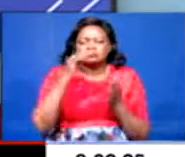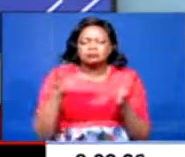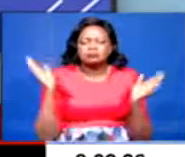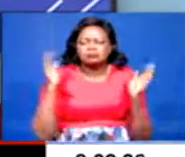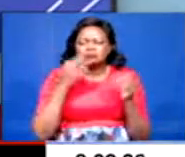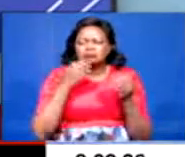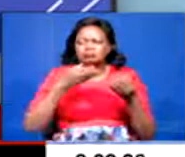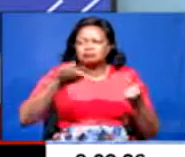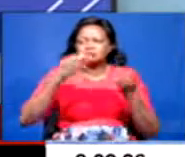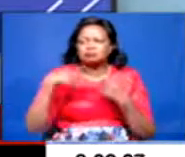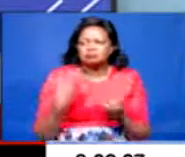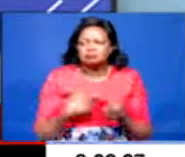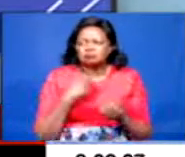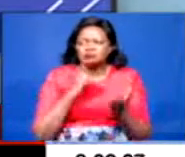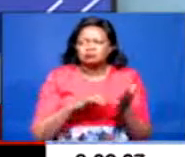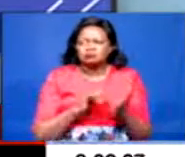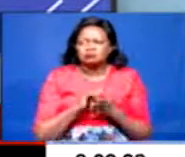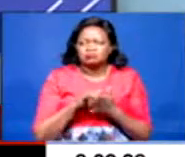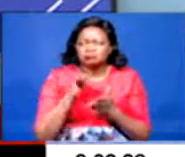us and told us that